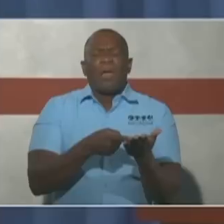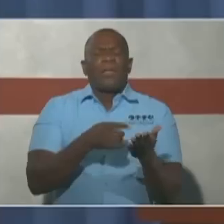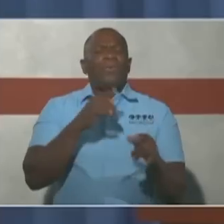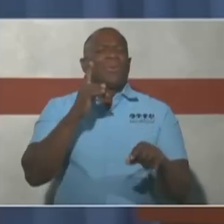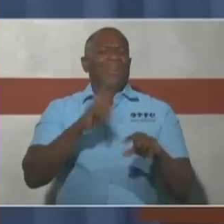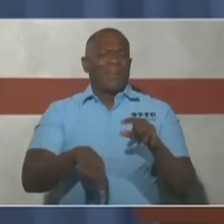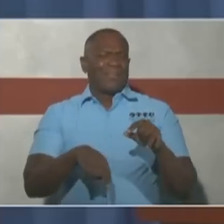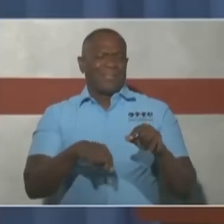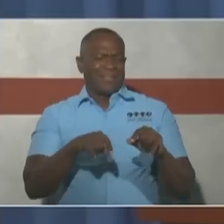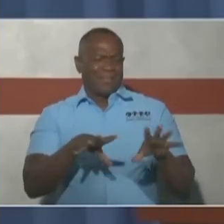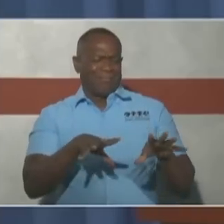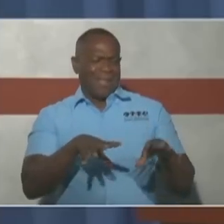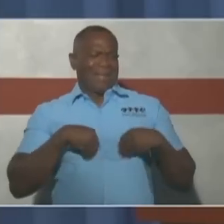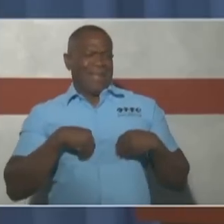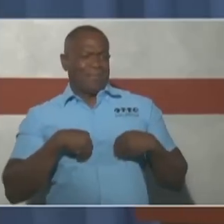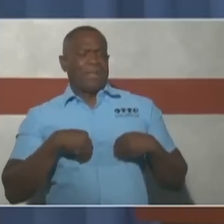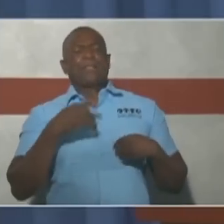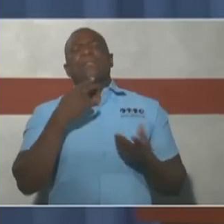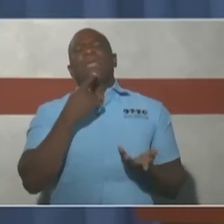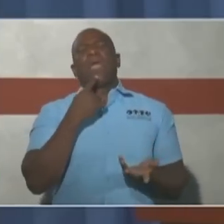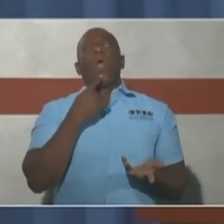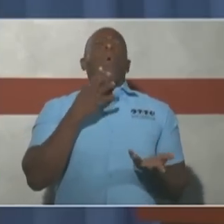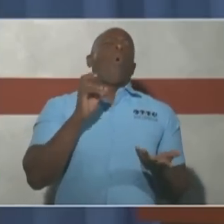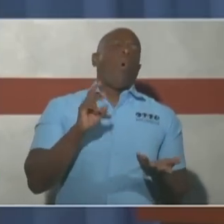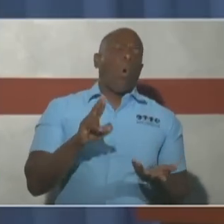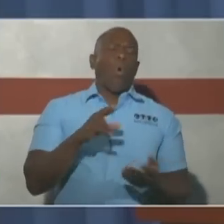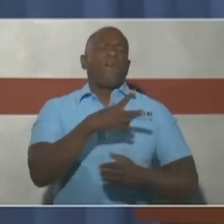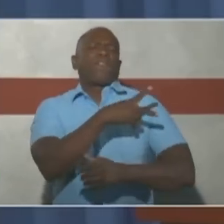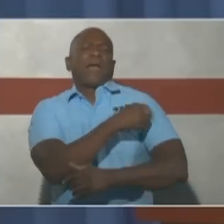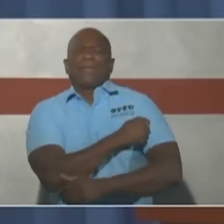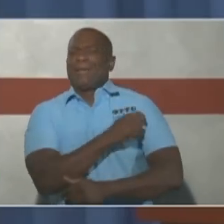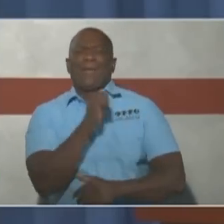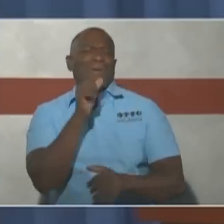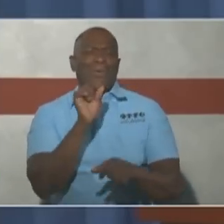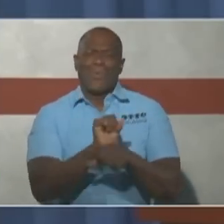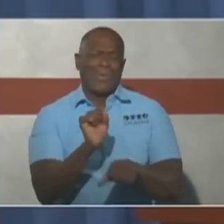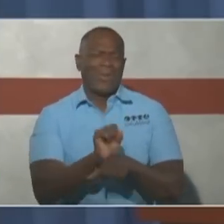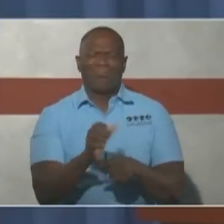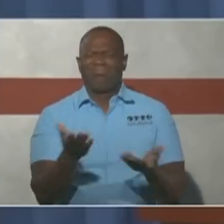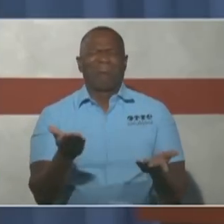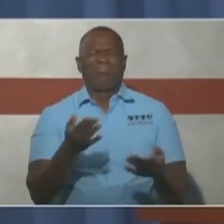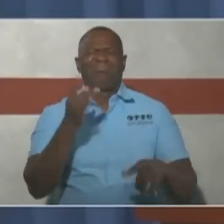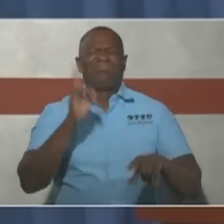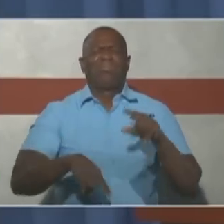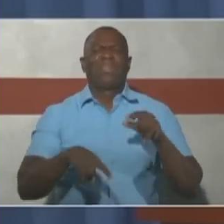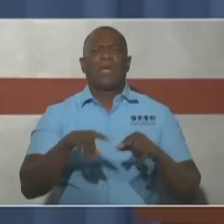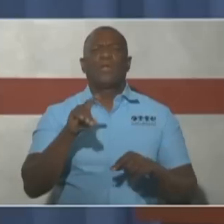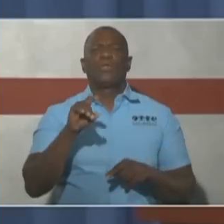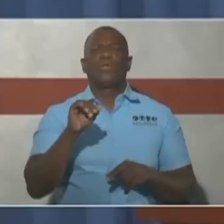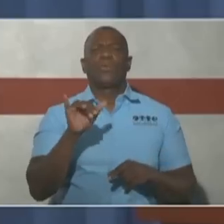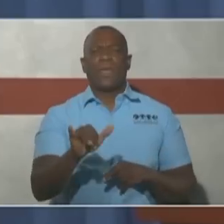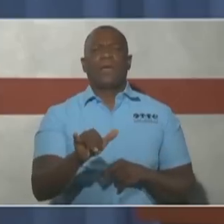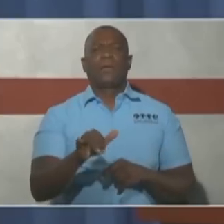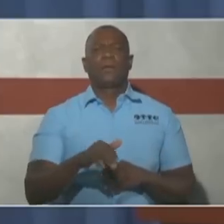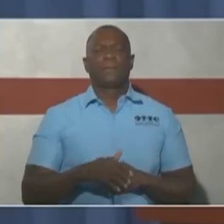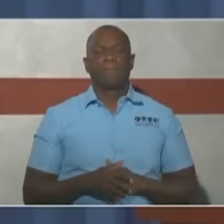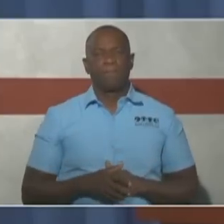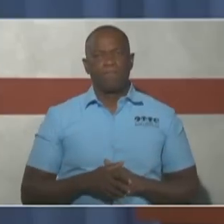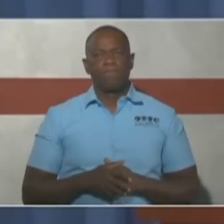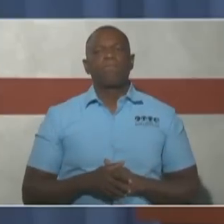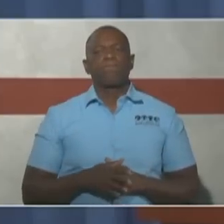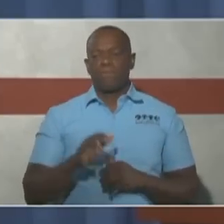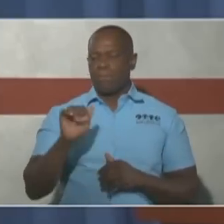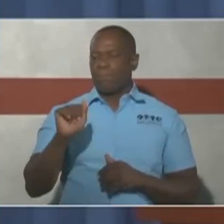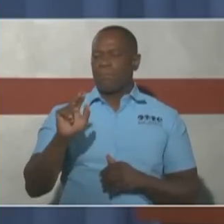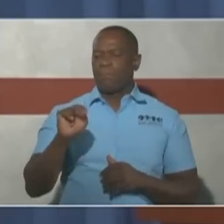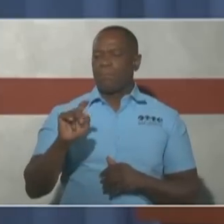says they're less easily neutralized by antibodies and conclude that the